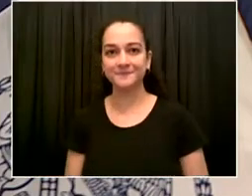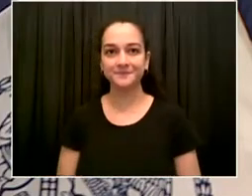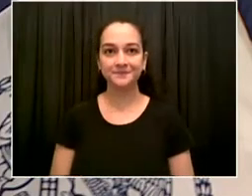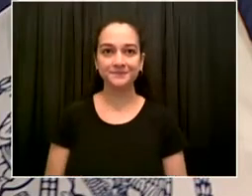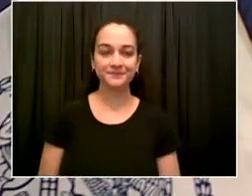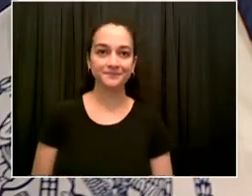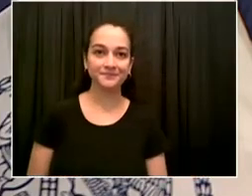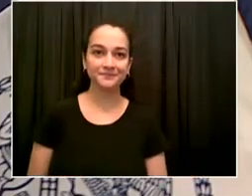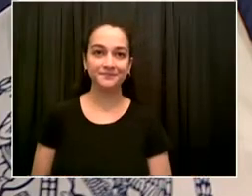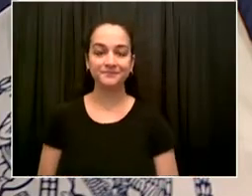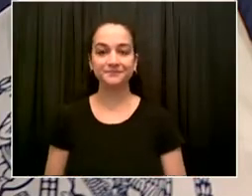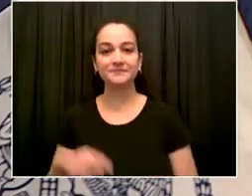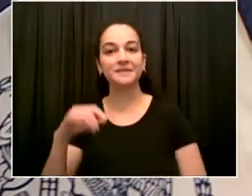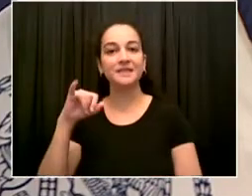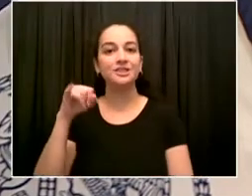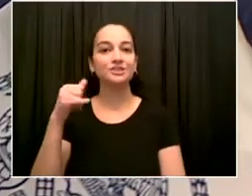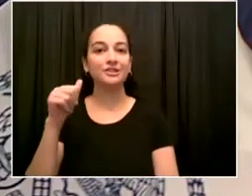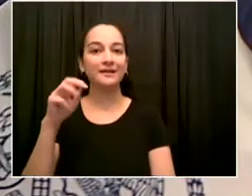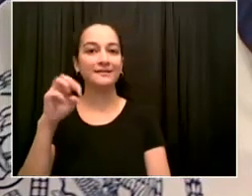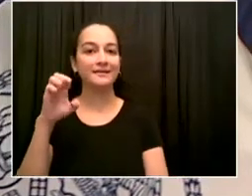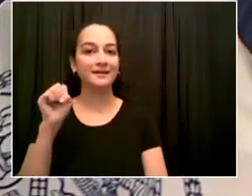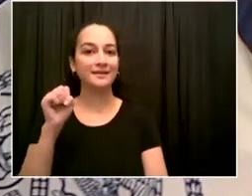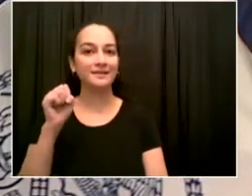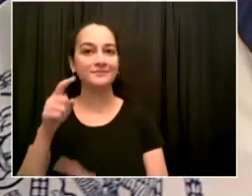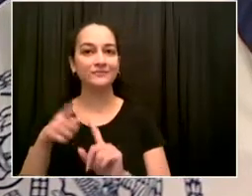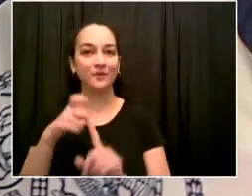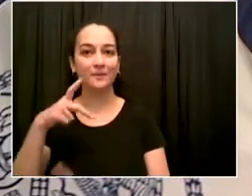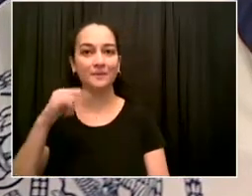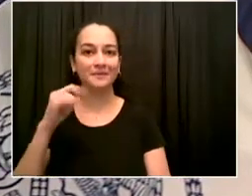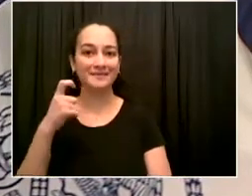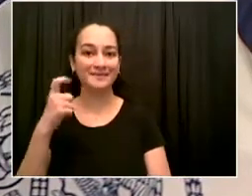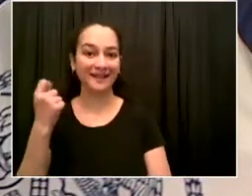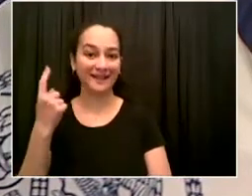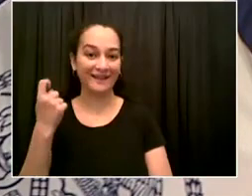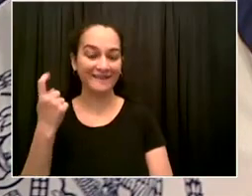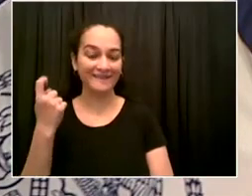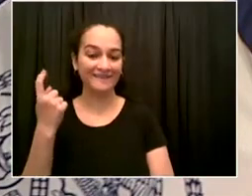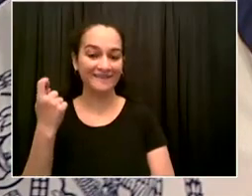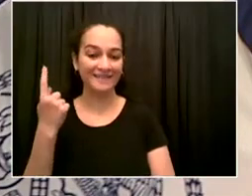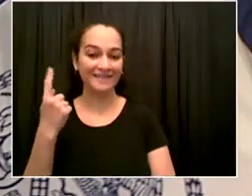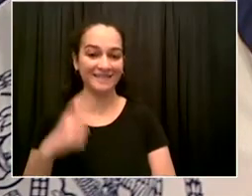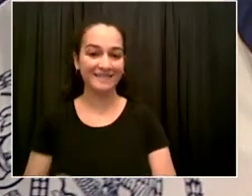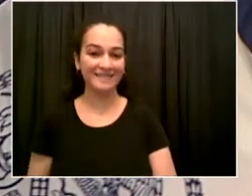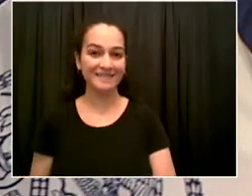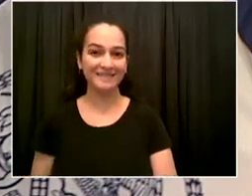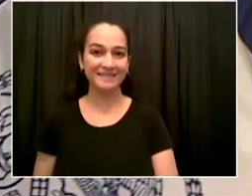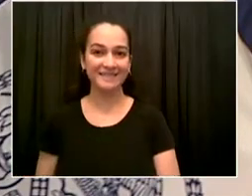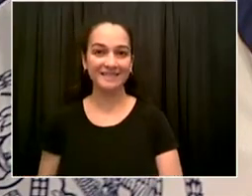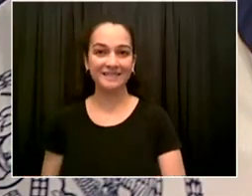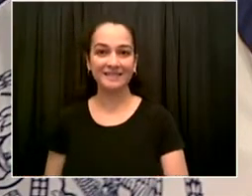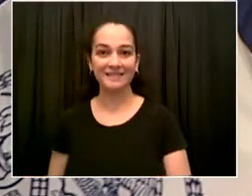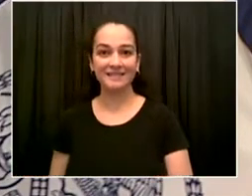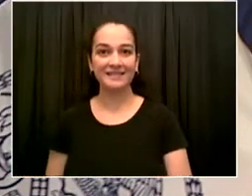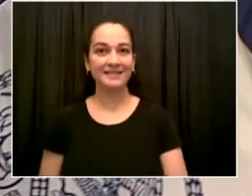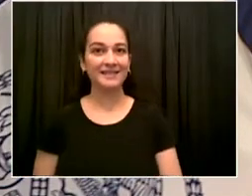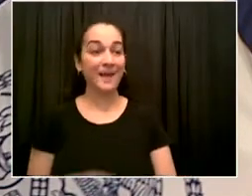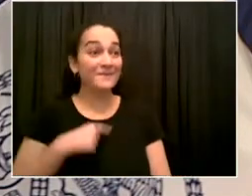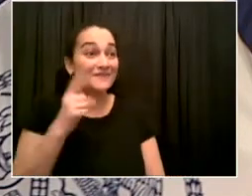Right off the bat, and I appreciate that. And speaking of bat, you're the spark plug. James, you're the spark plug